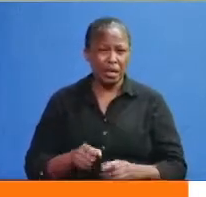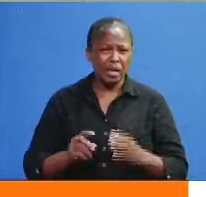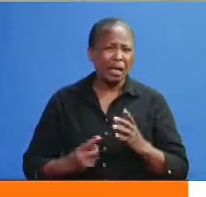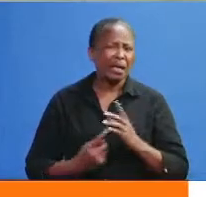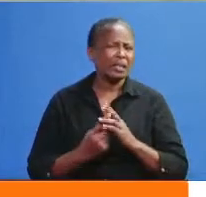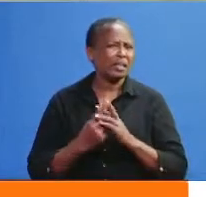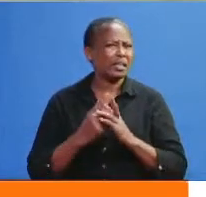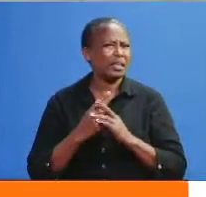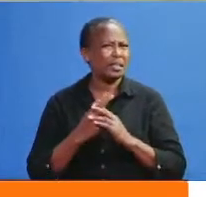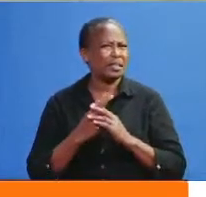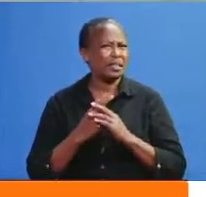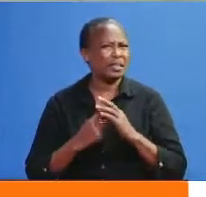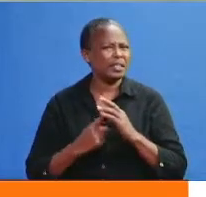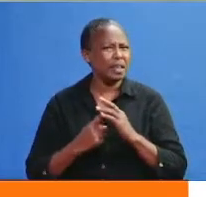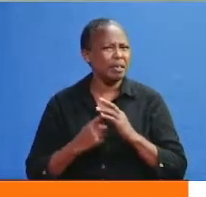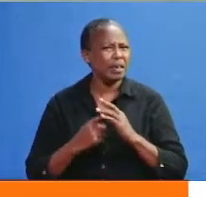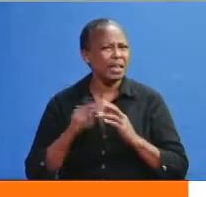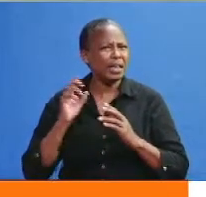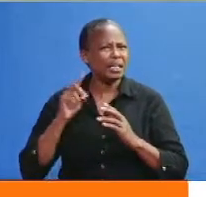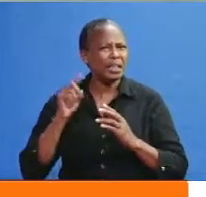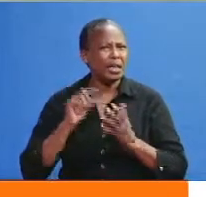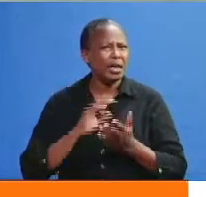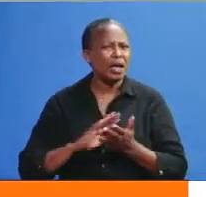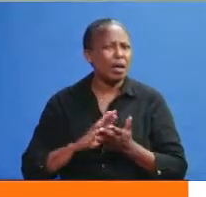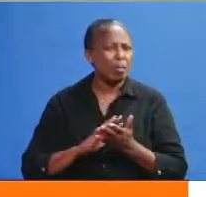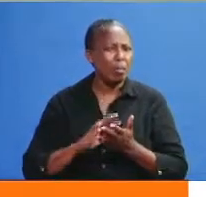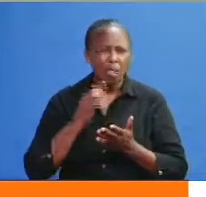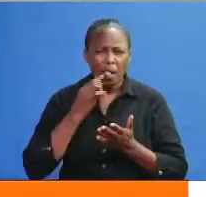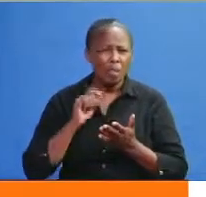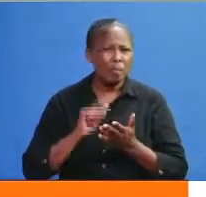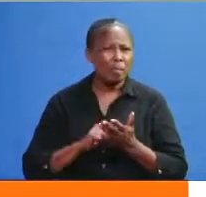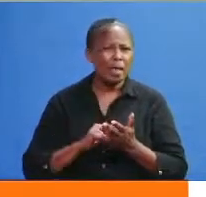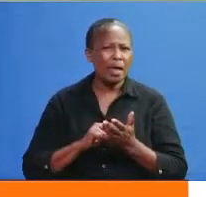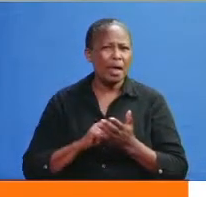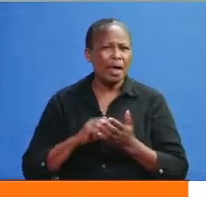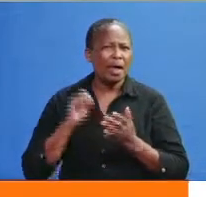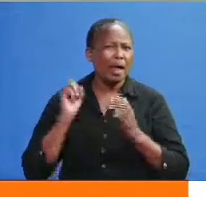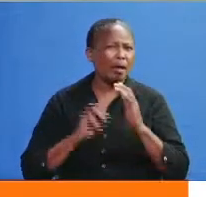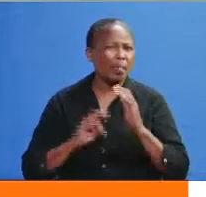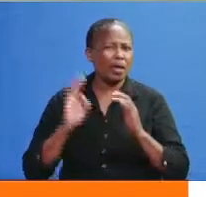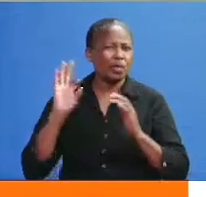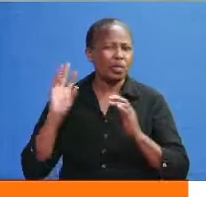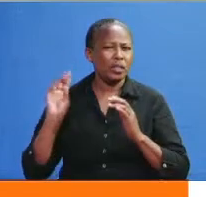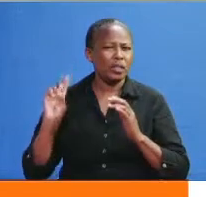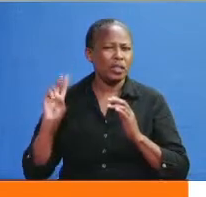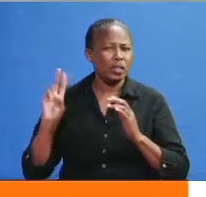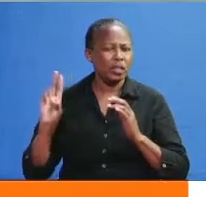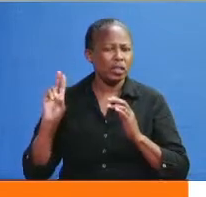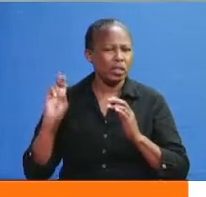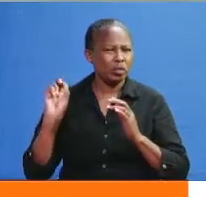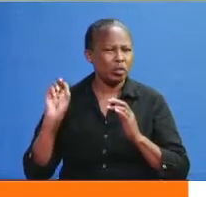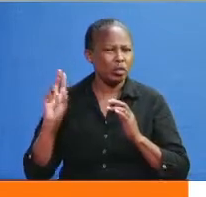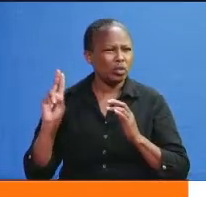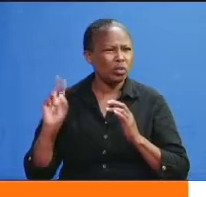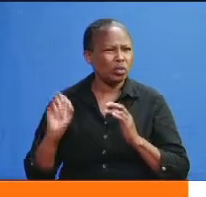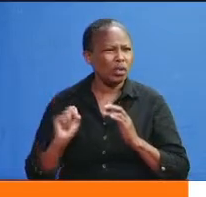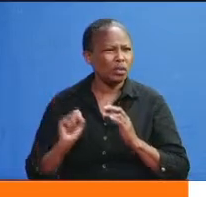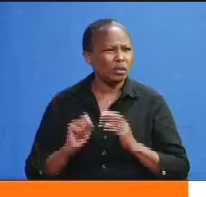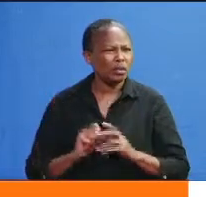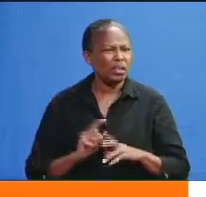in Mirundiko Ward, Mwea, on May 16, 2021, 3 days after he disappeared.